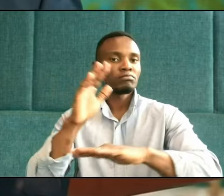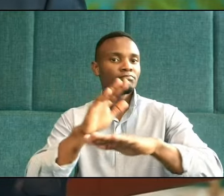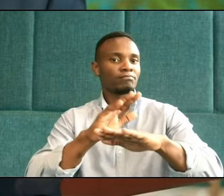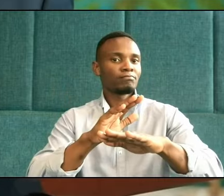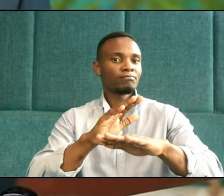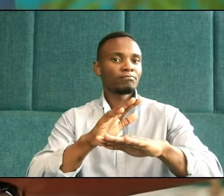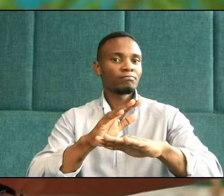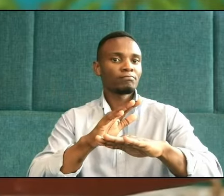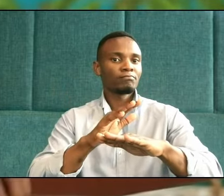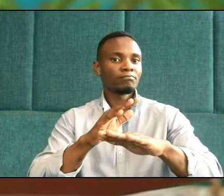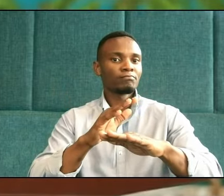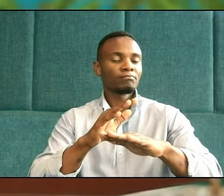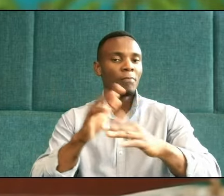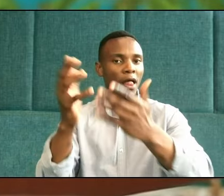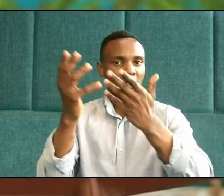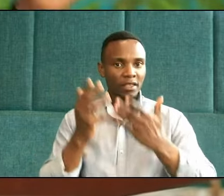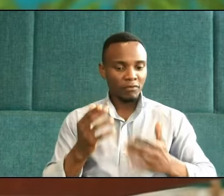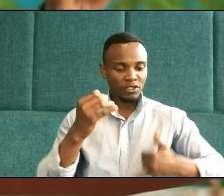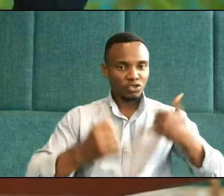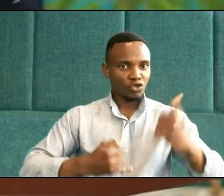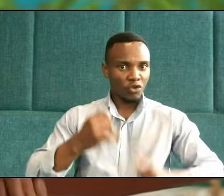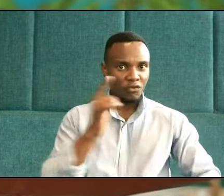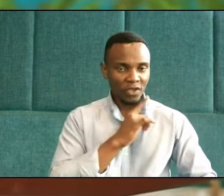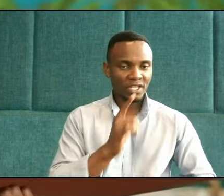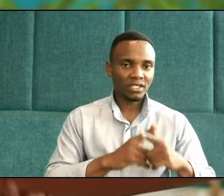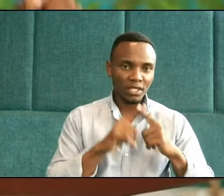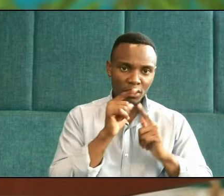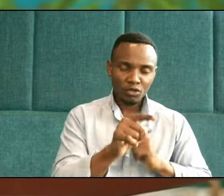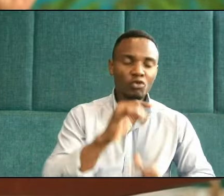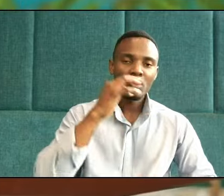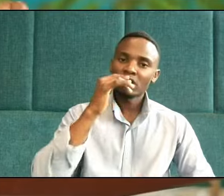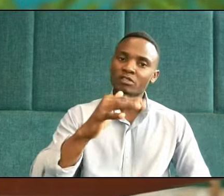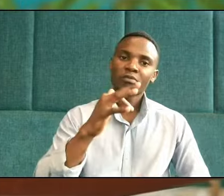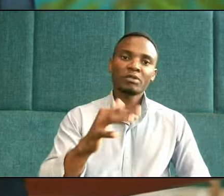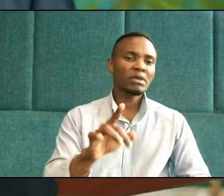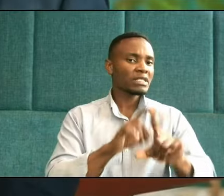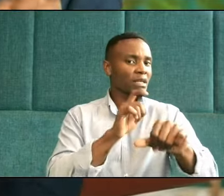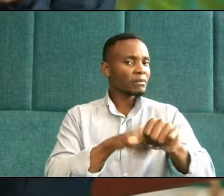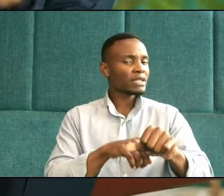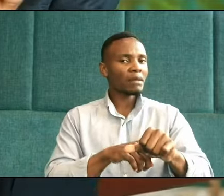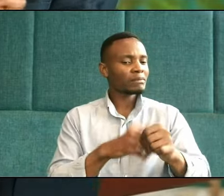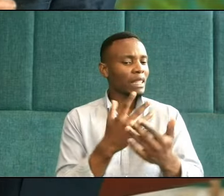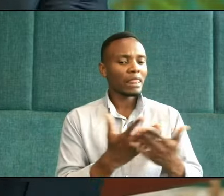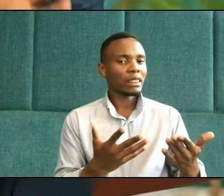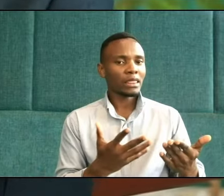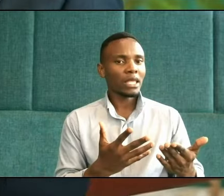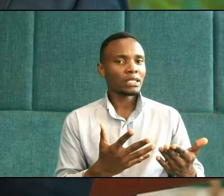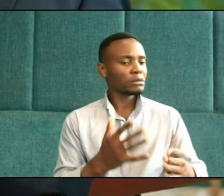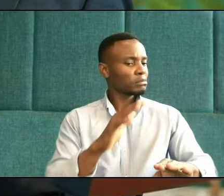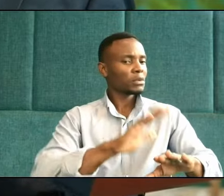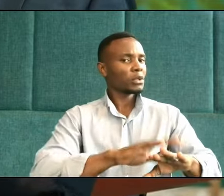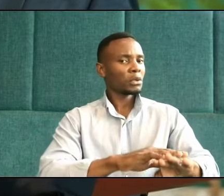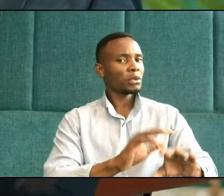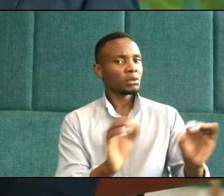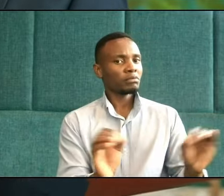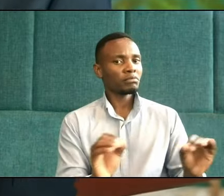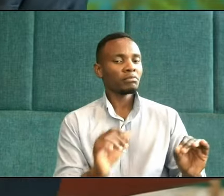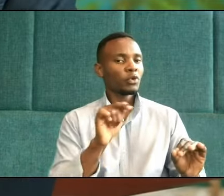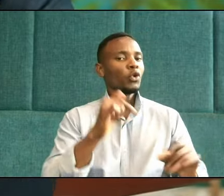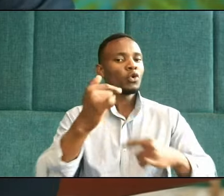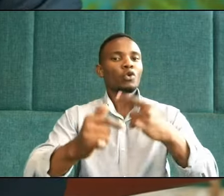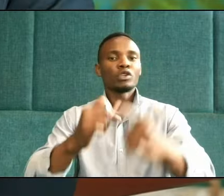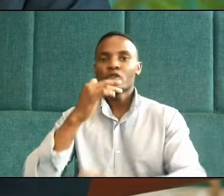joy. Speak of that joy, even when things seem not to be so in this world.